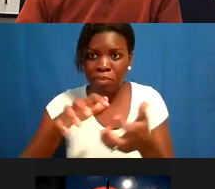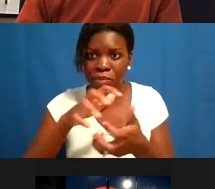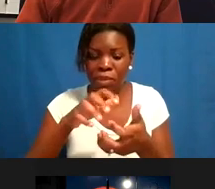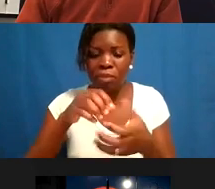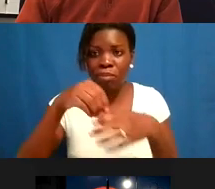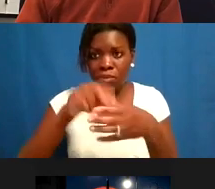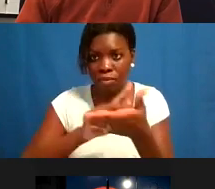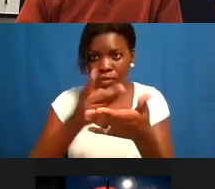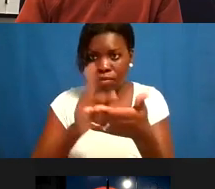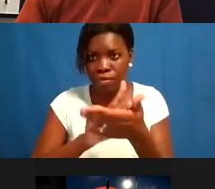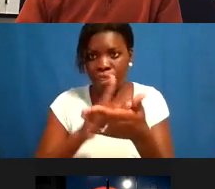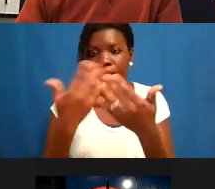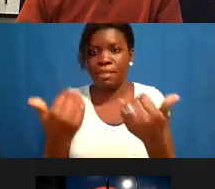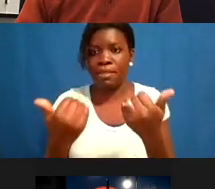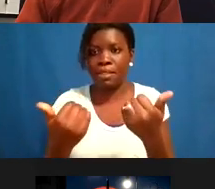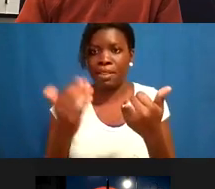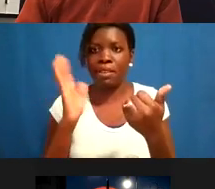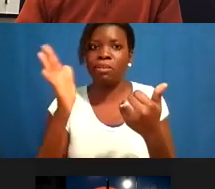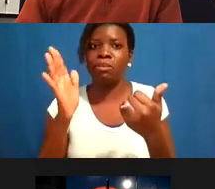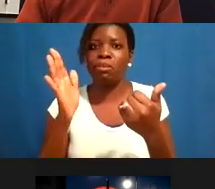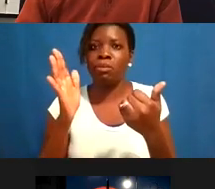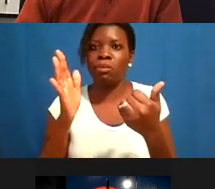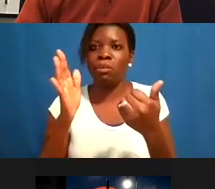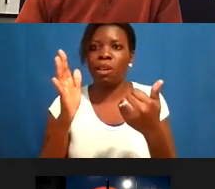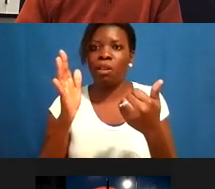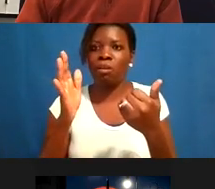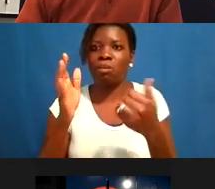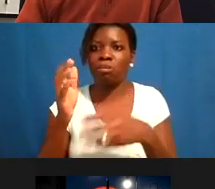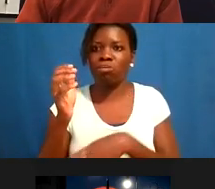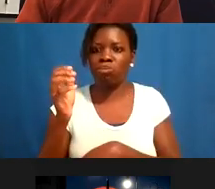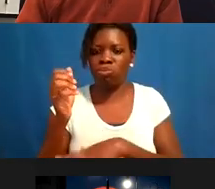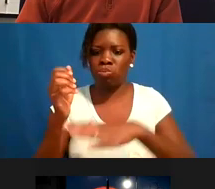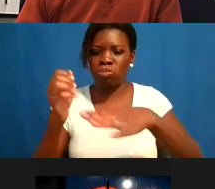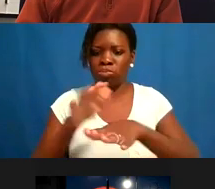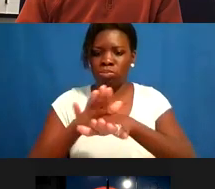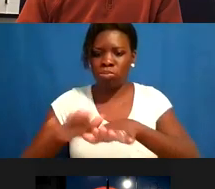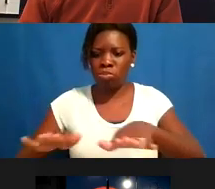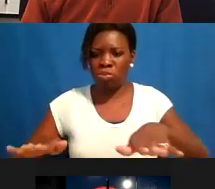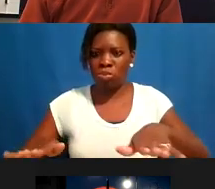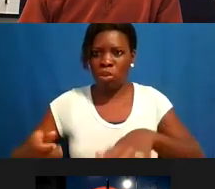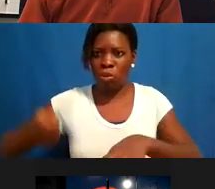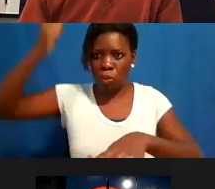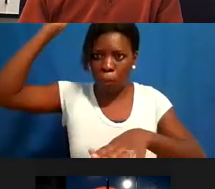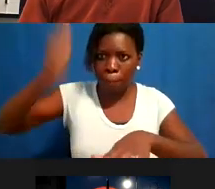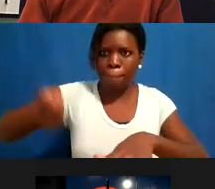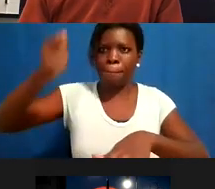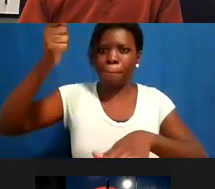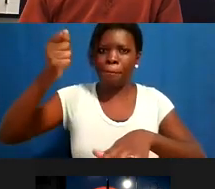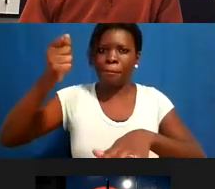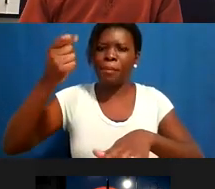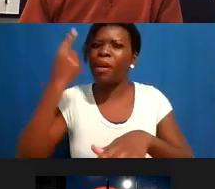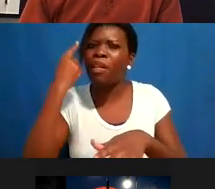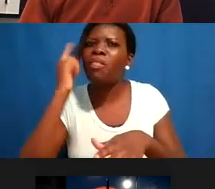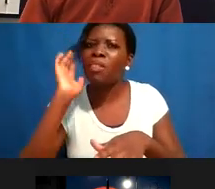kitchen, and now you're gonna take a hammer and try to beat the cornstarch mixture. What do you think is